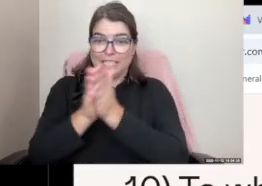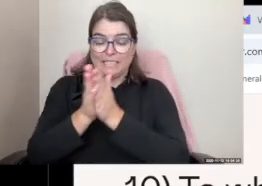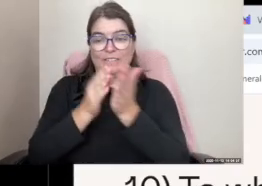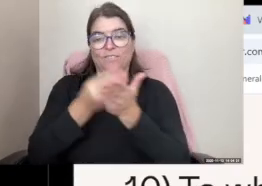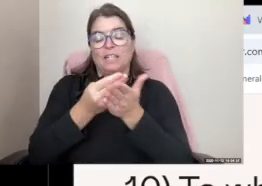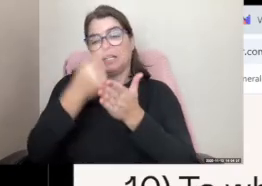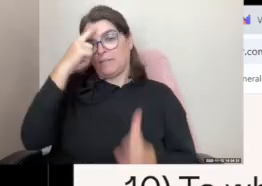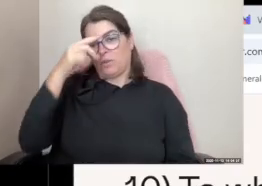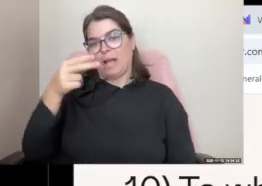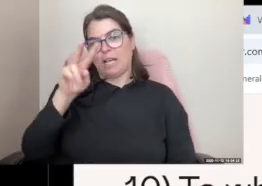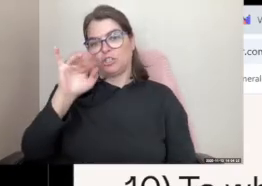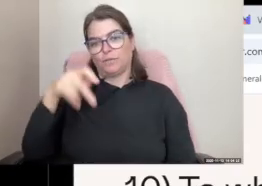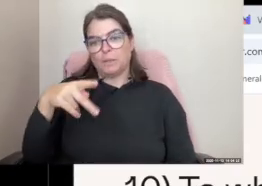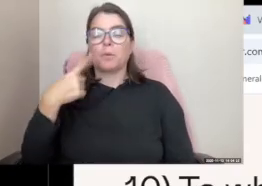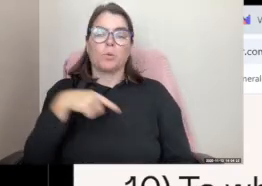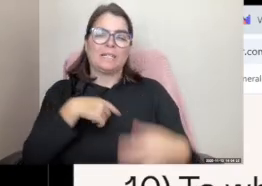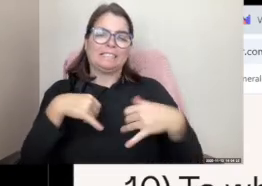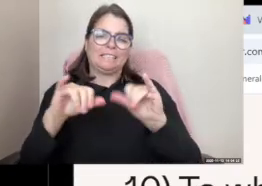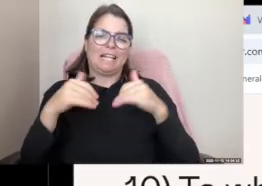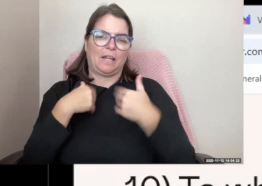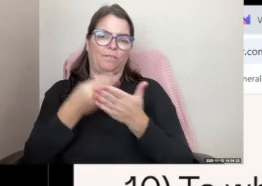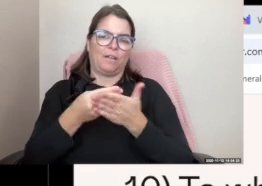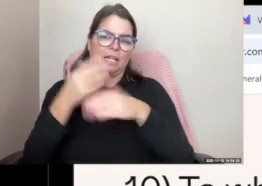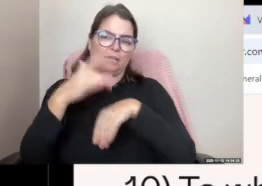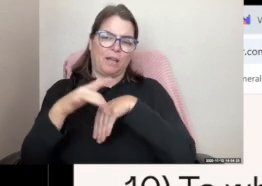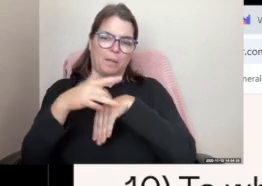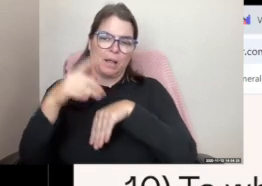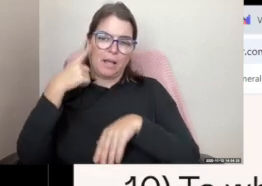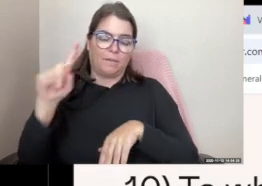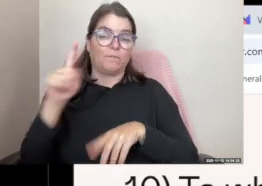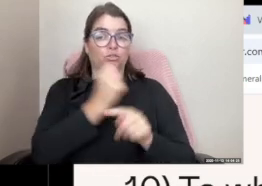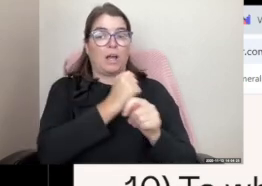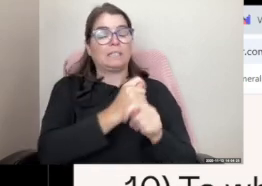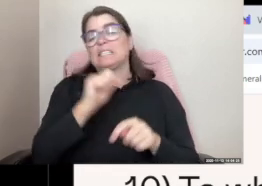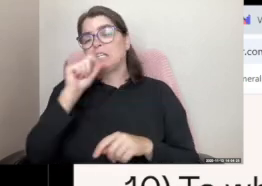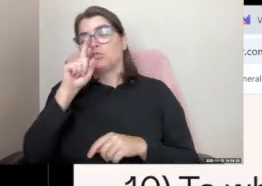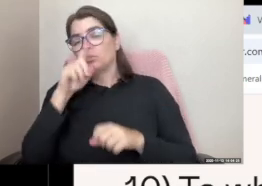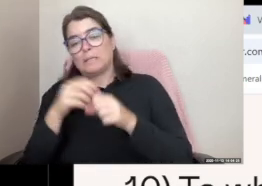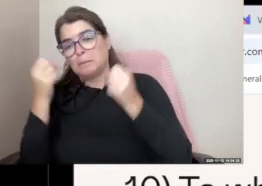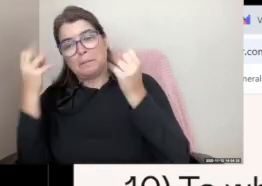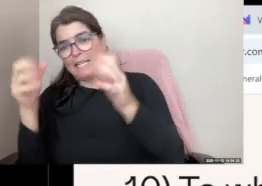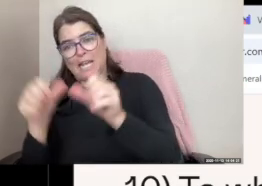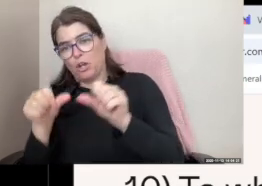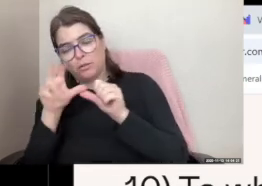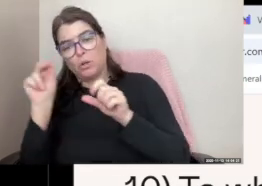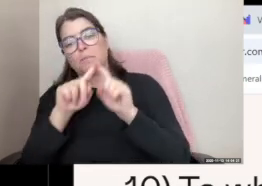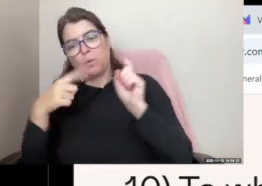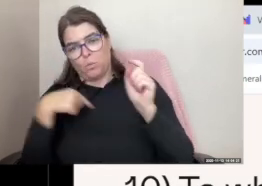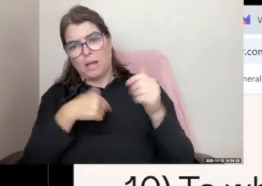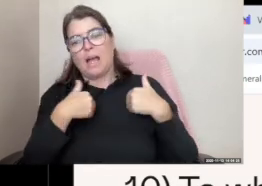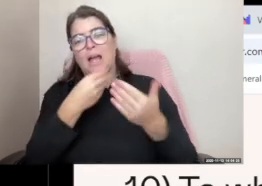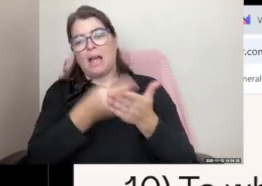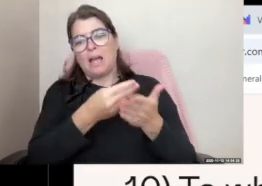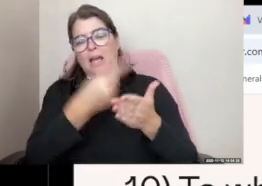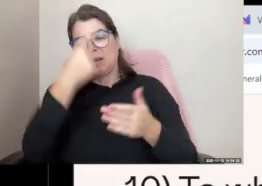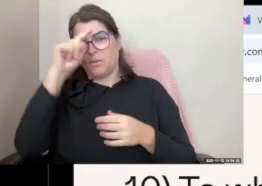plug is just that if there are fleets out there listening to the conversation today and they're interested in incentive funding